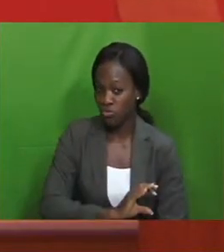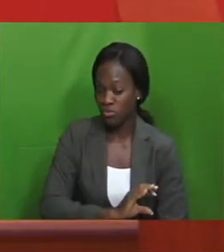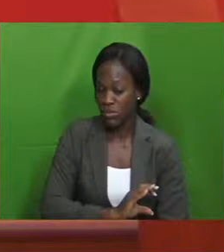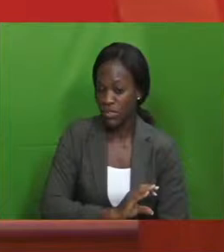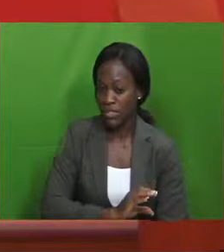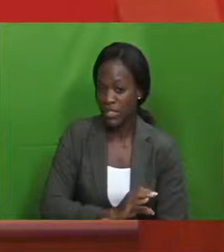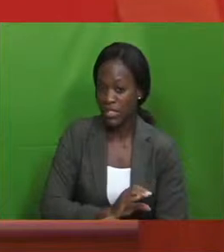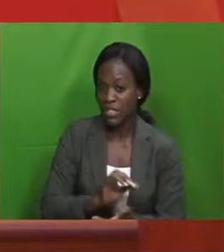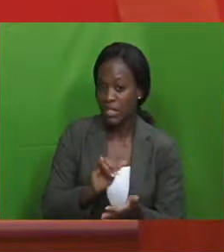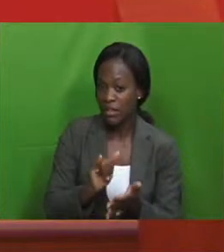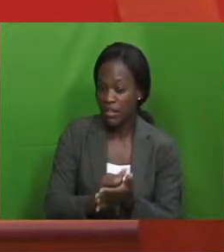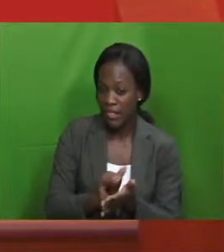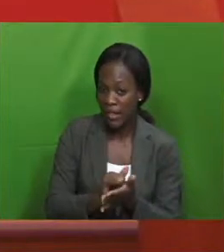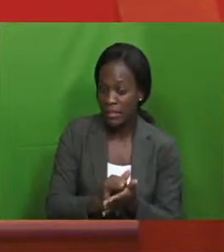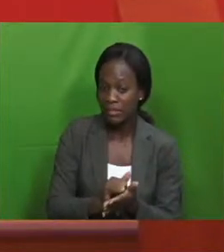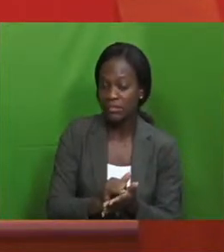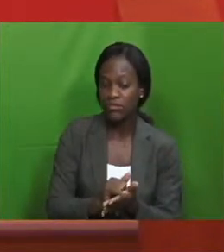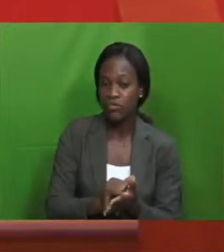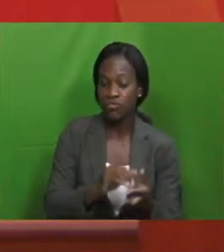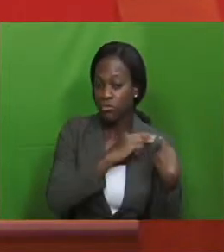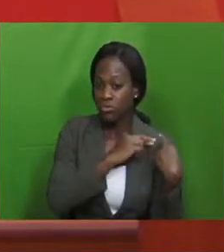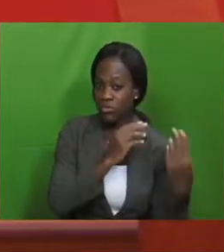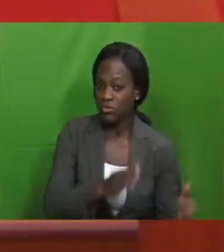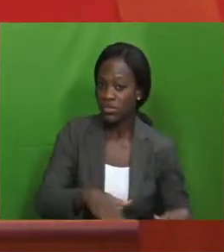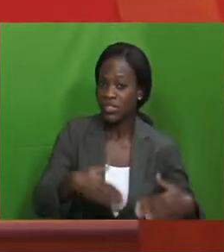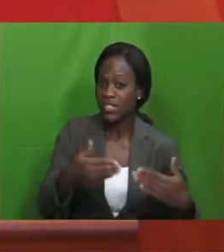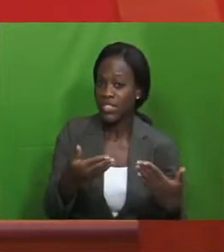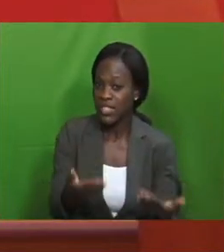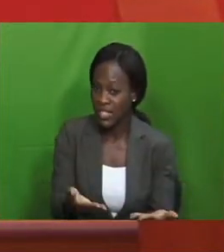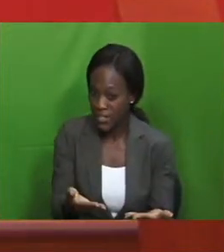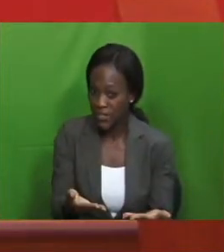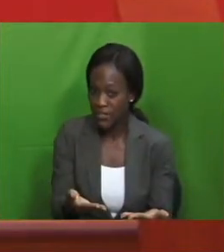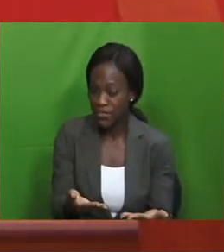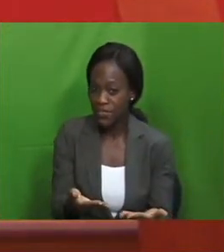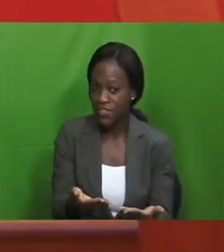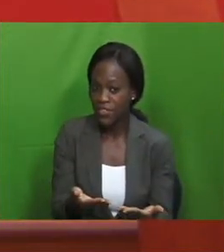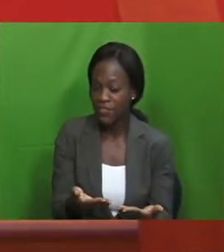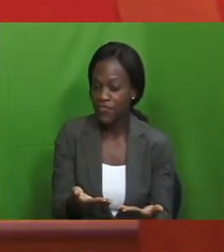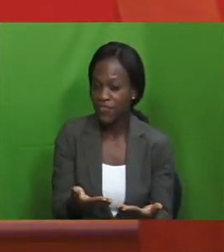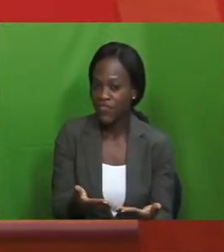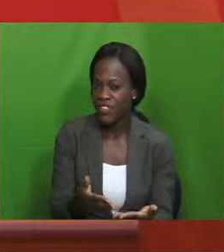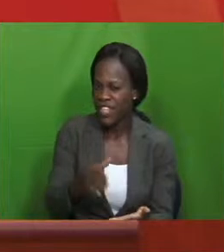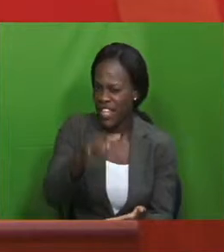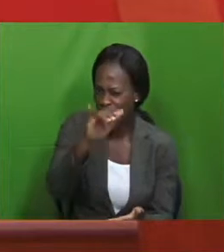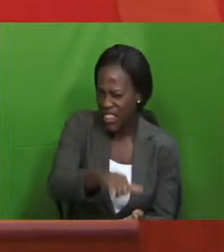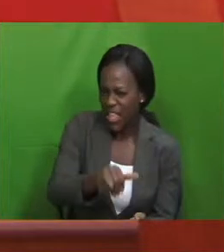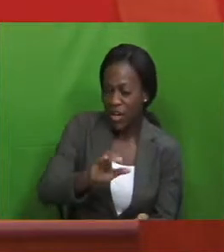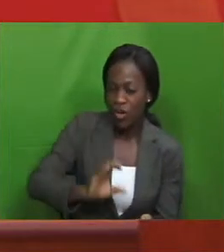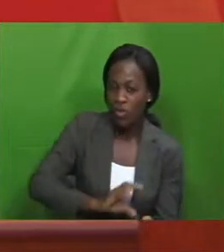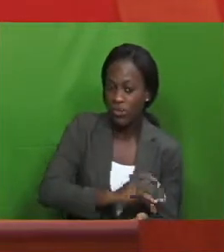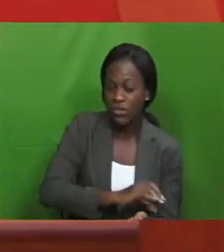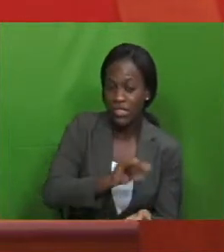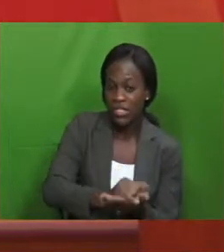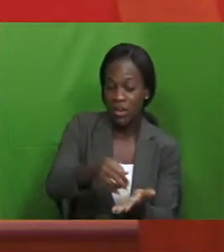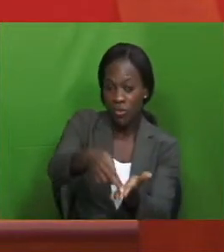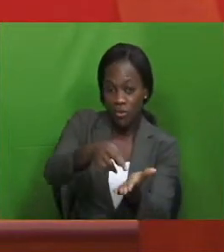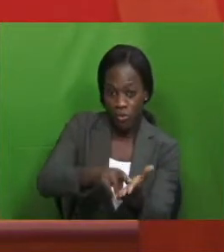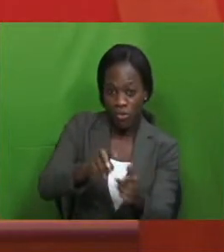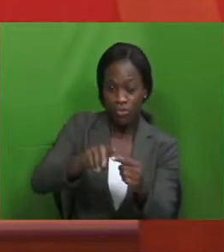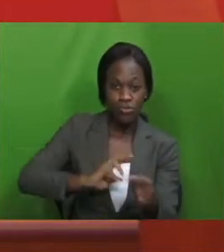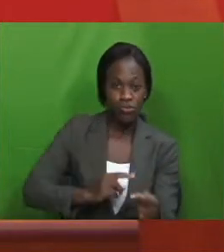that the matter was referred to is that joint committee that is now reporting to the